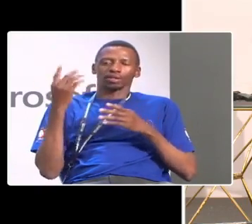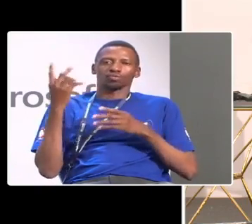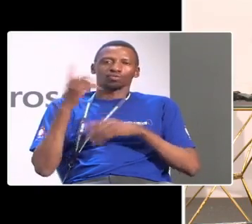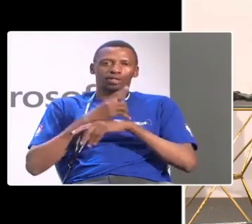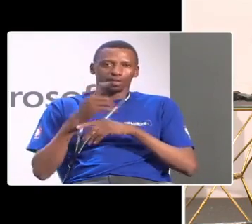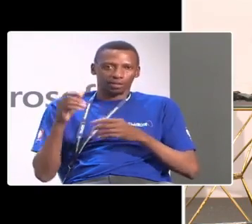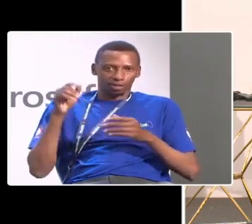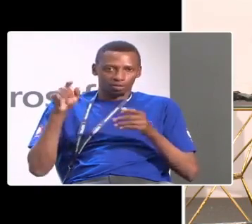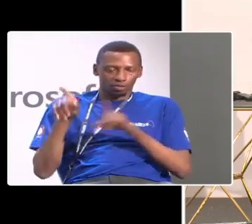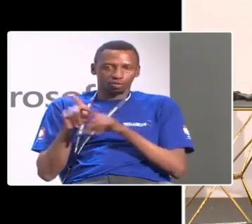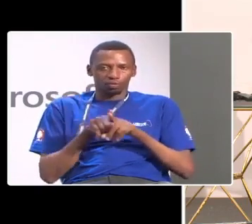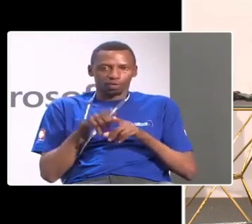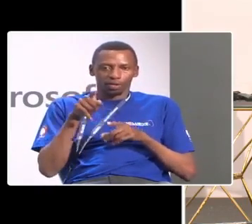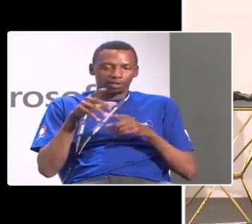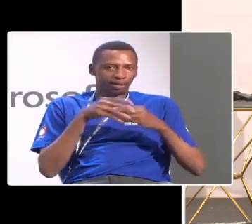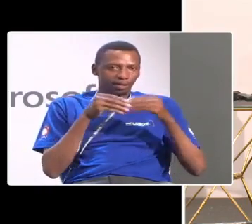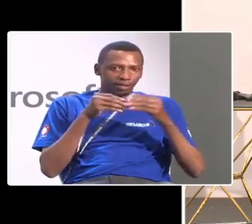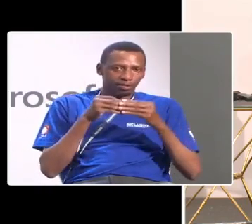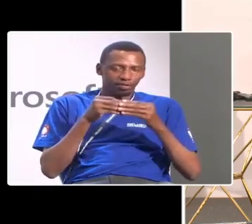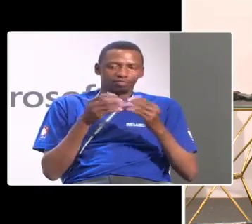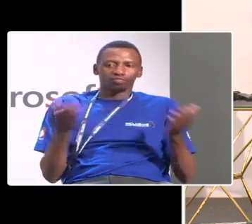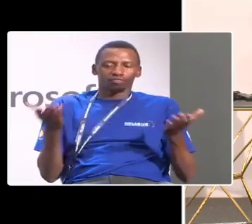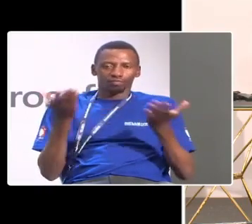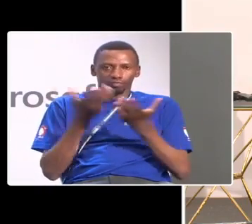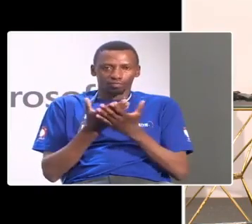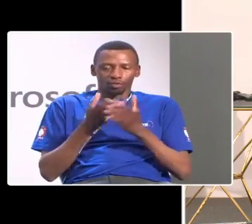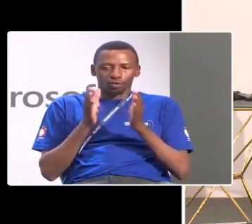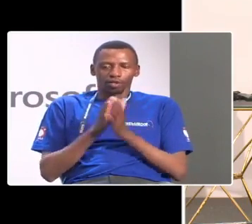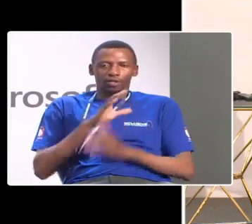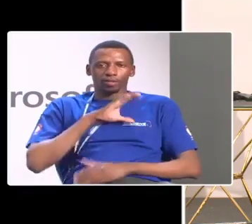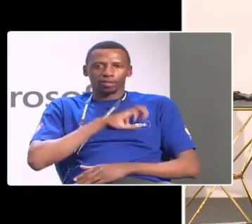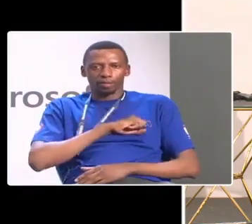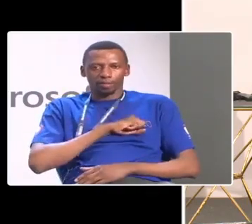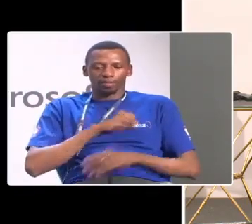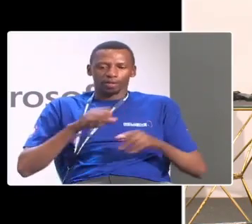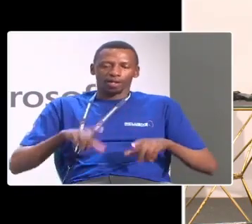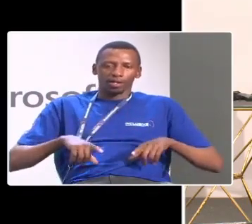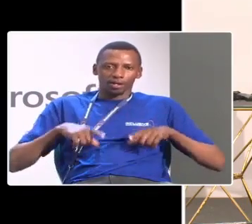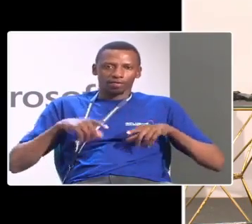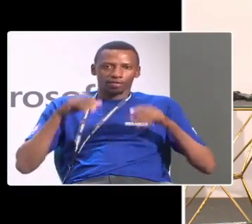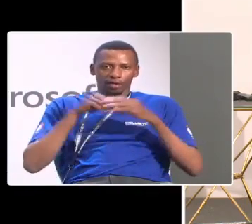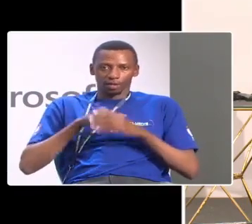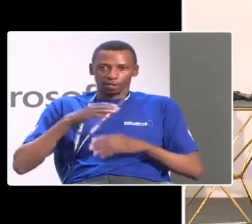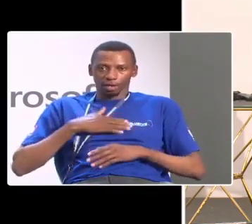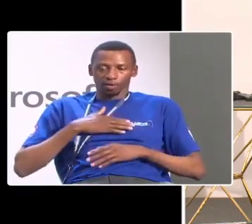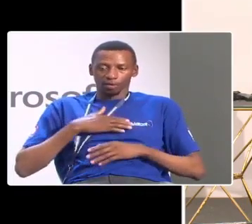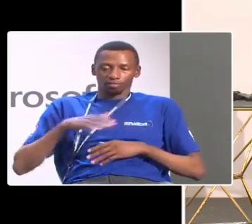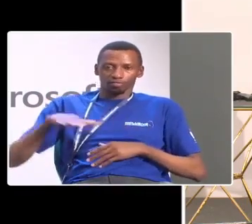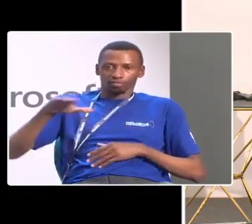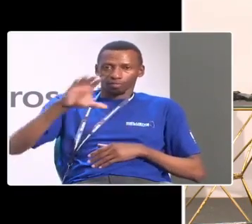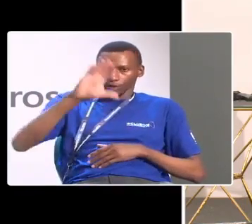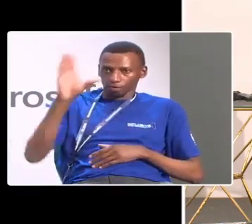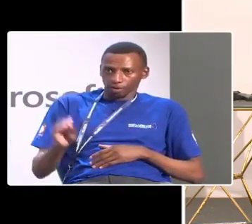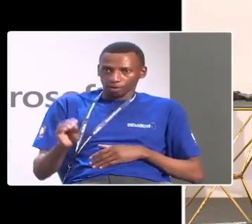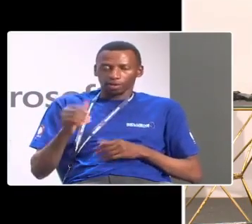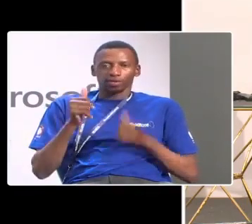this creativity, in combination with the sheer perseverance it takes to live on our continent, it really means that our